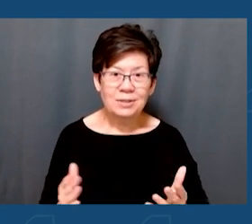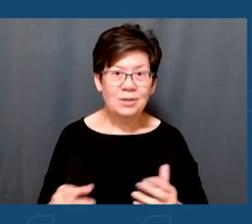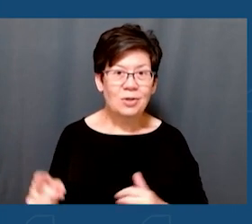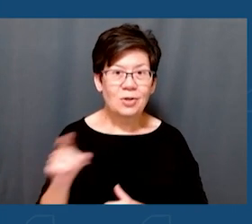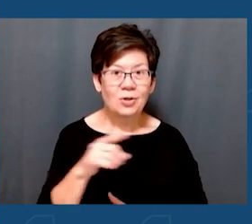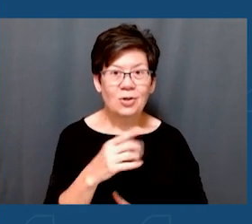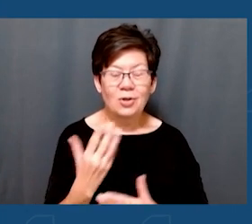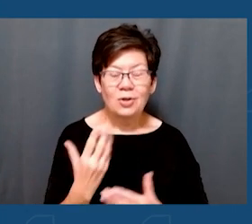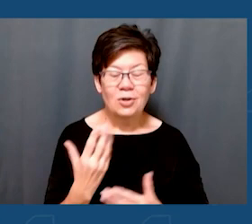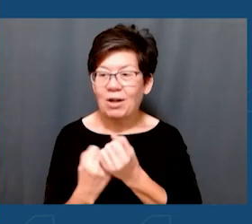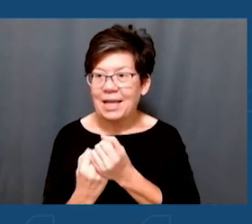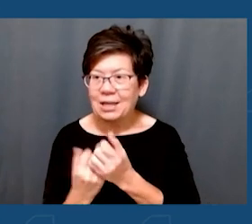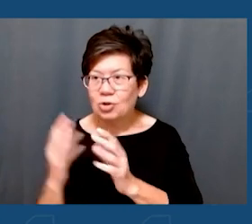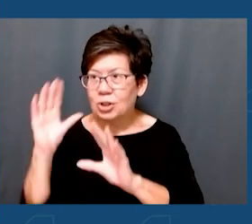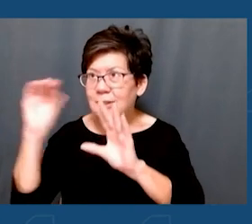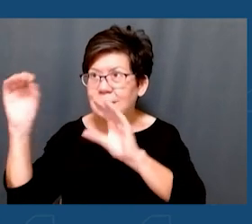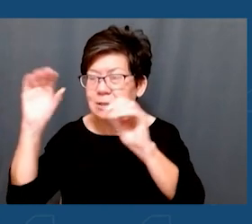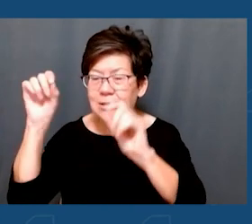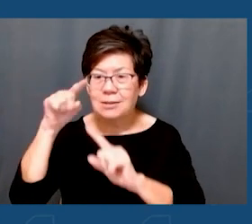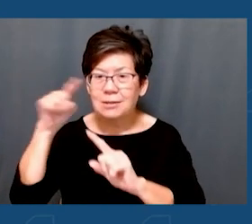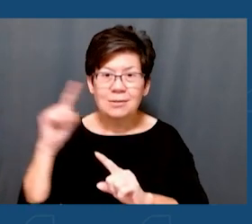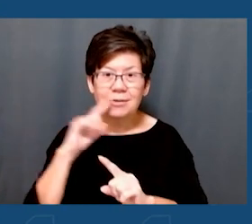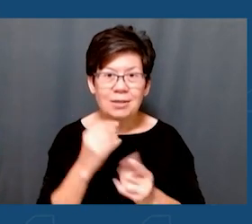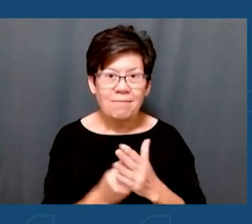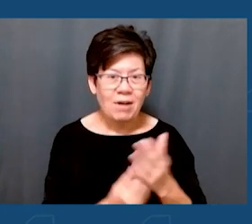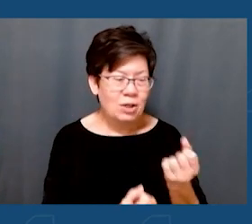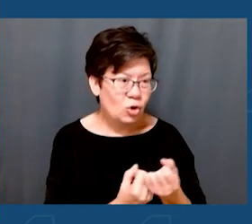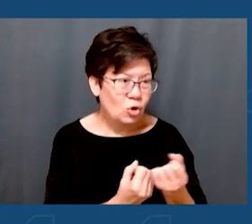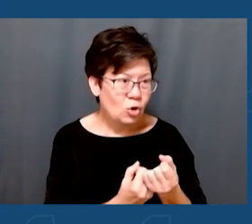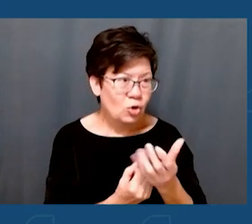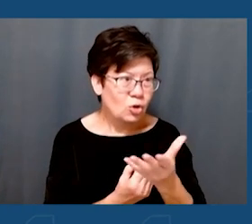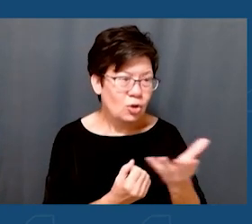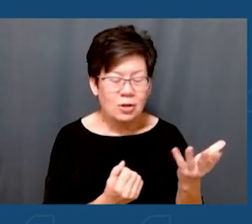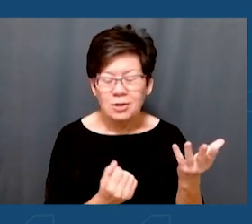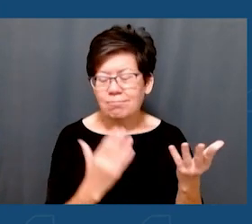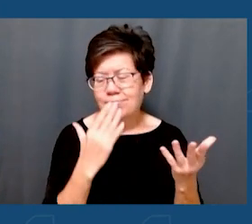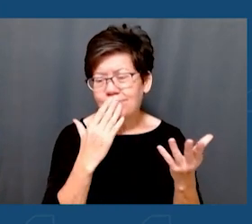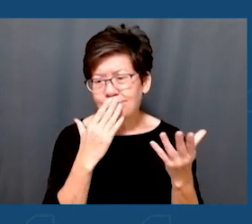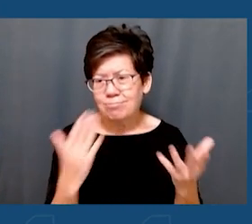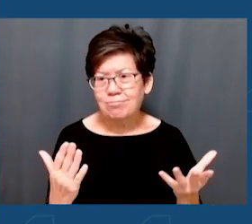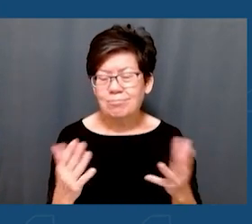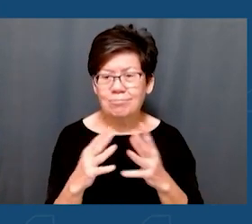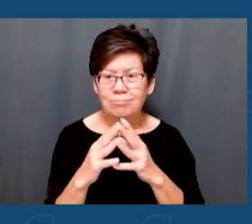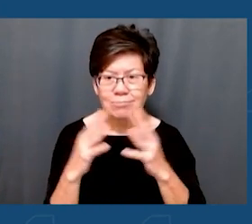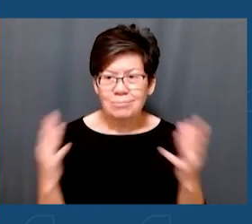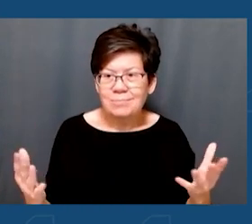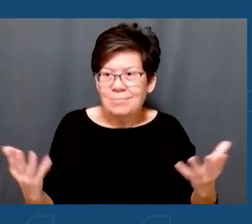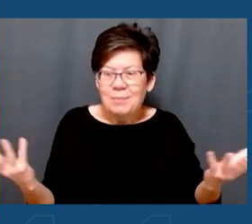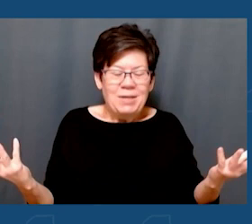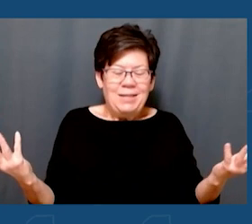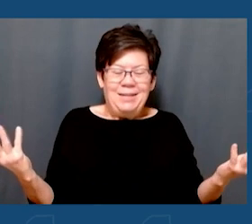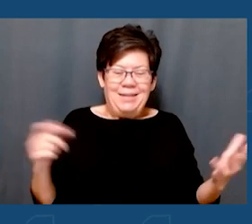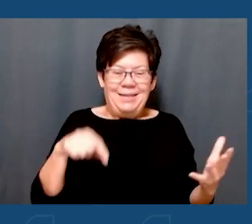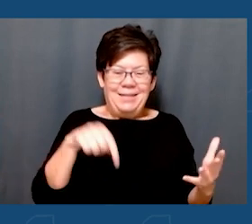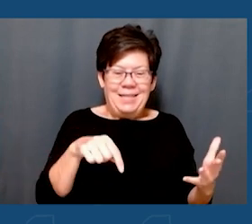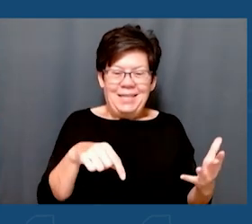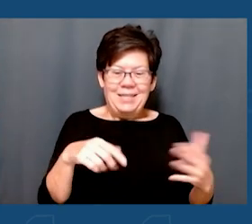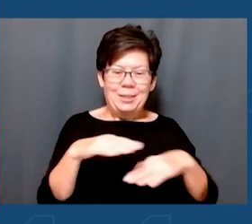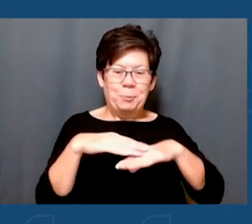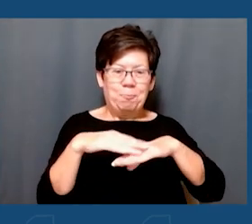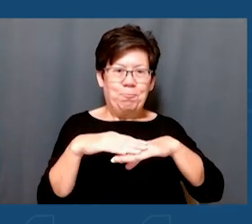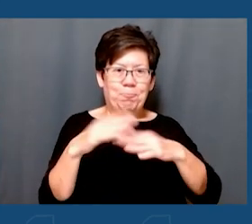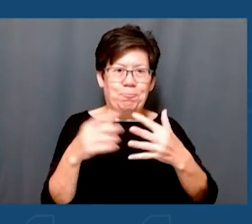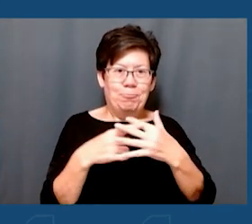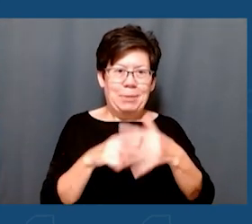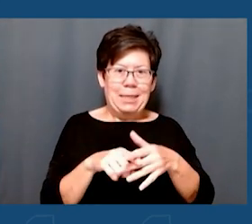the funders, we thank you. We are so grateful to you. This is just the beginning. This groundbreaking is